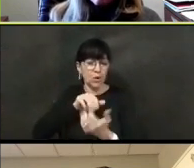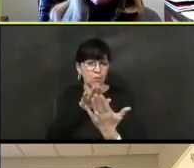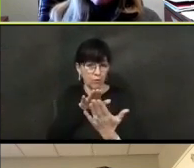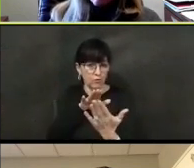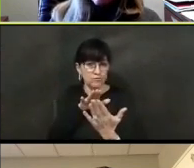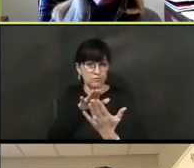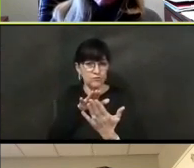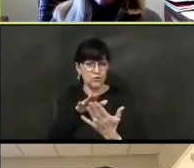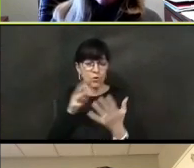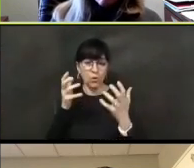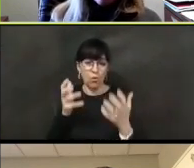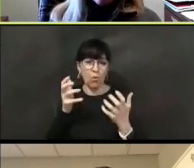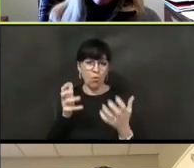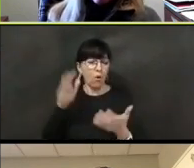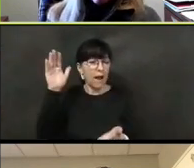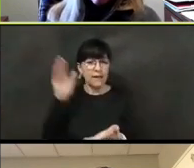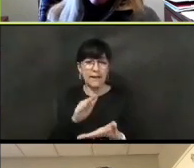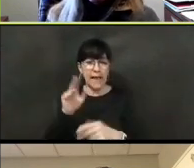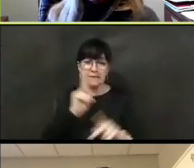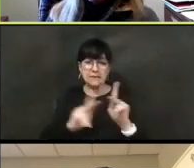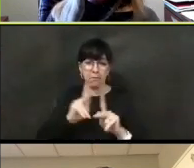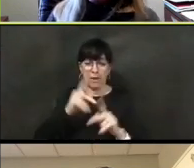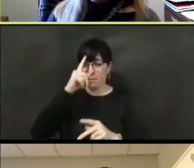less confusion. So,